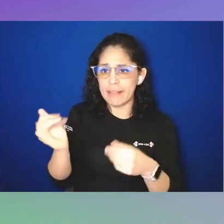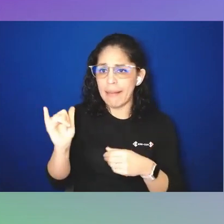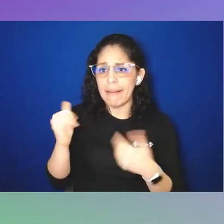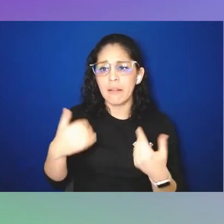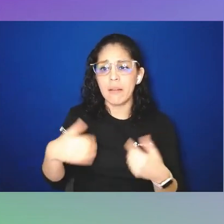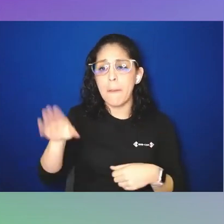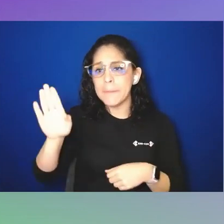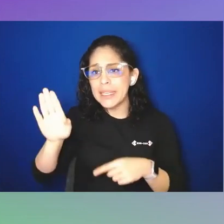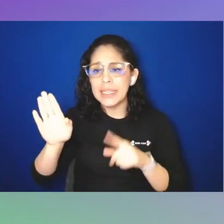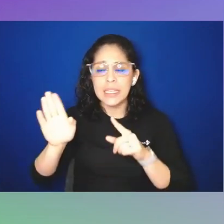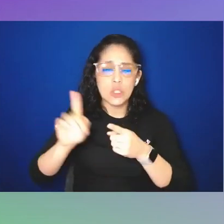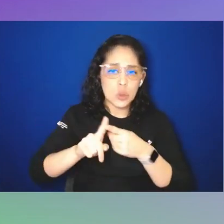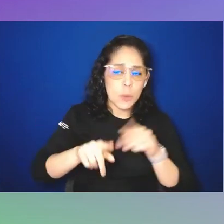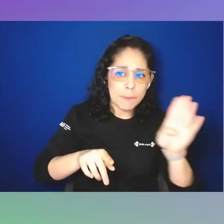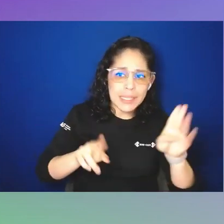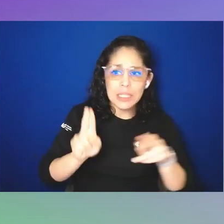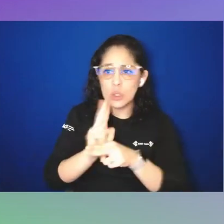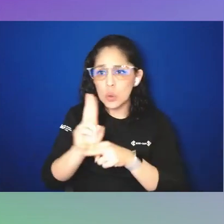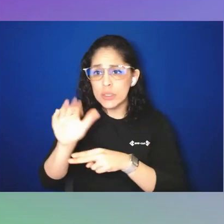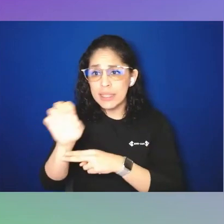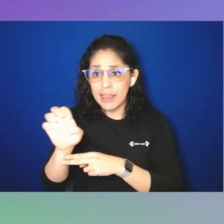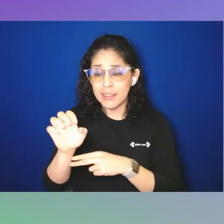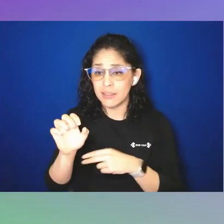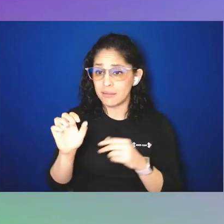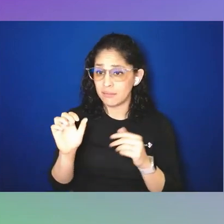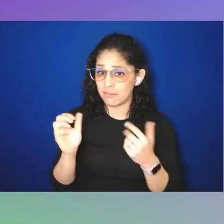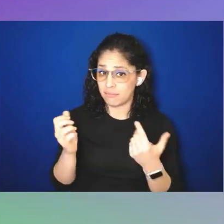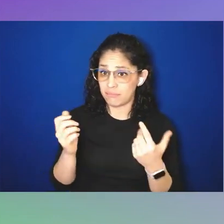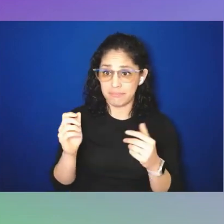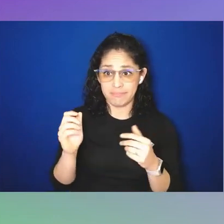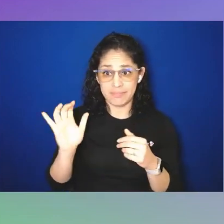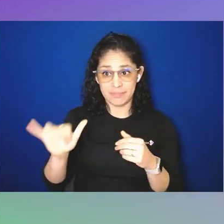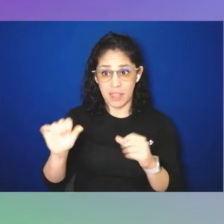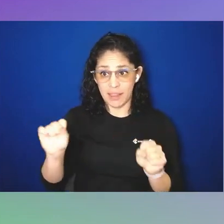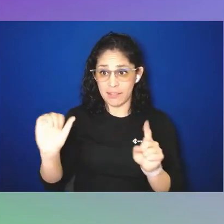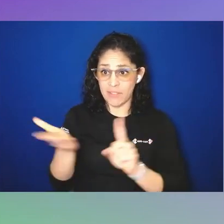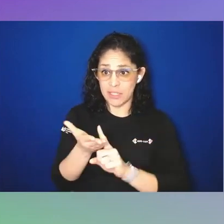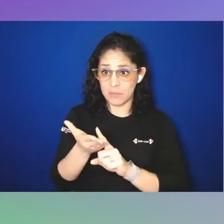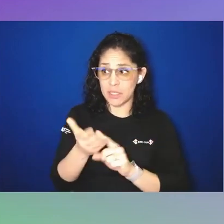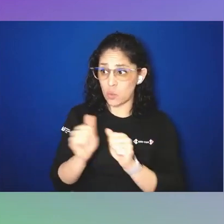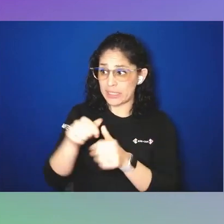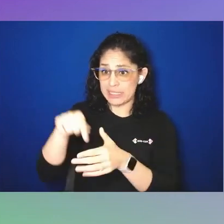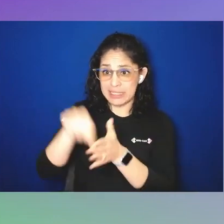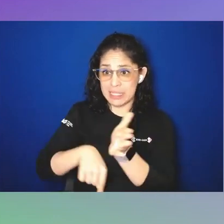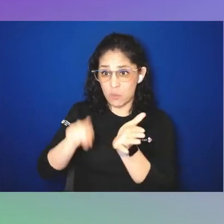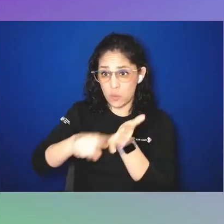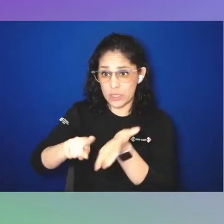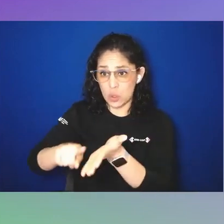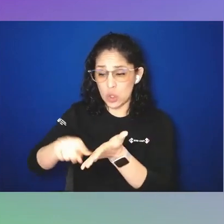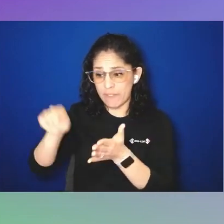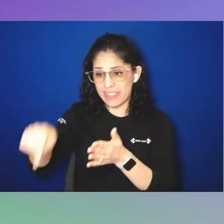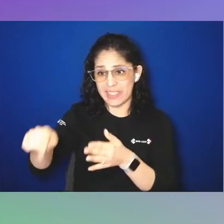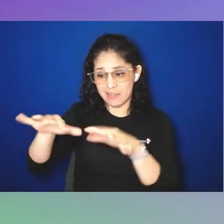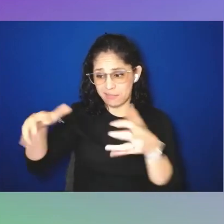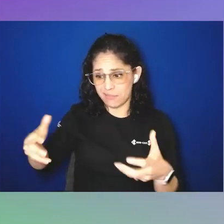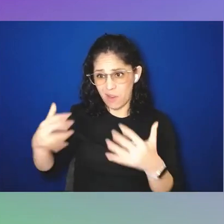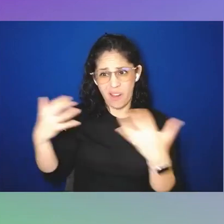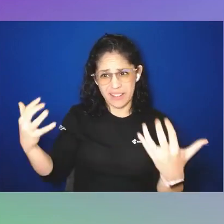B2B use case. Can you Mm. convince me that even with deep research, this specific audience is unknowable?